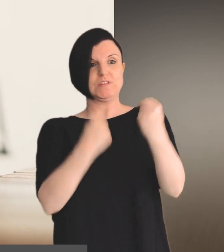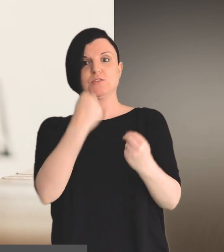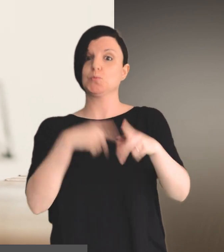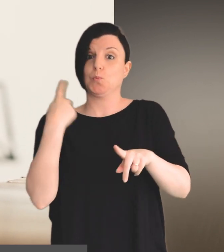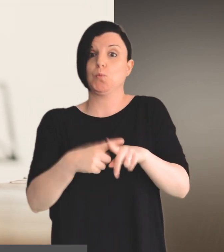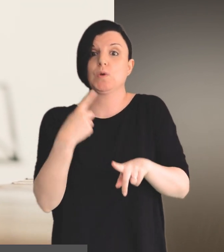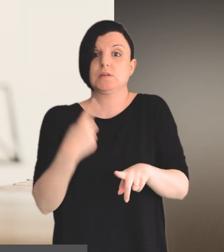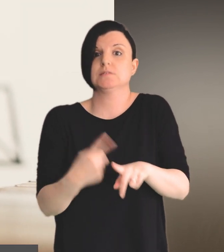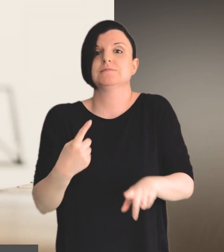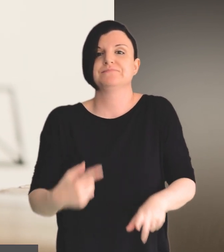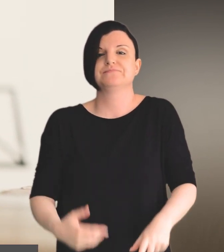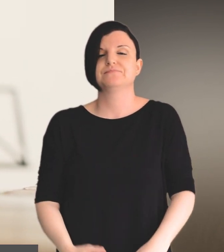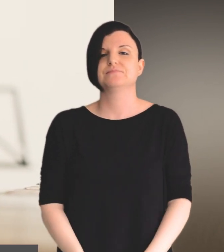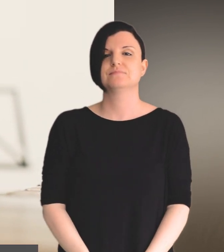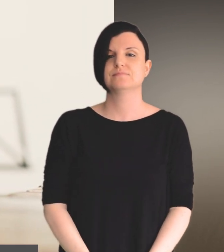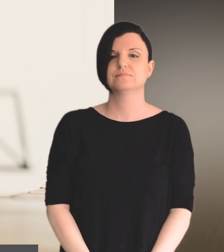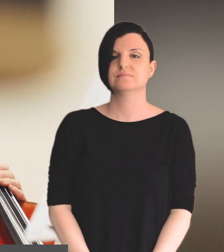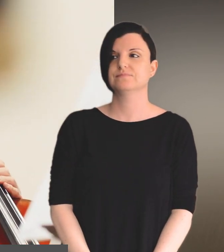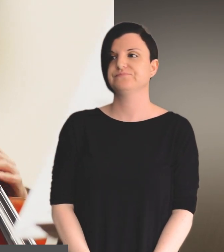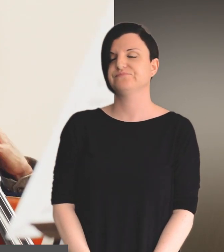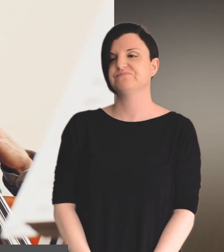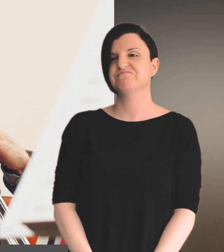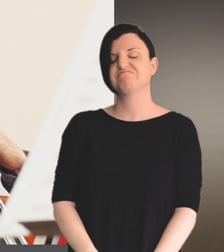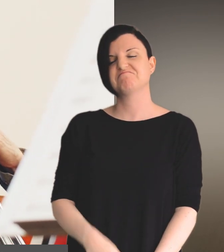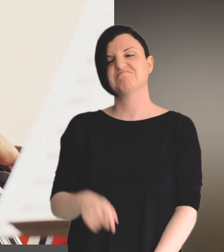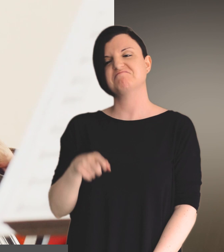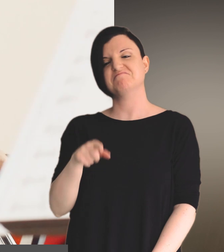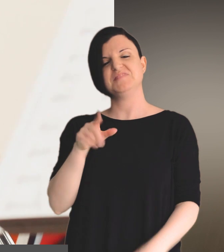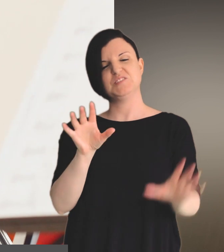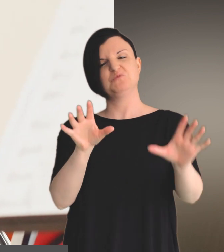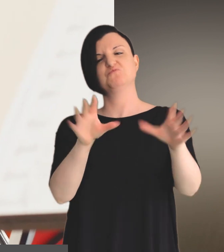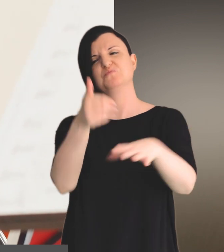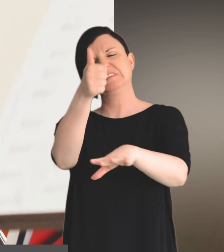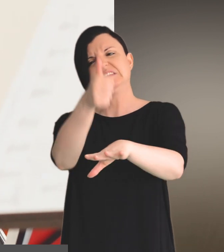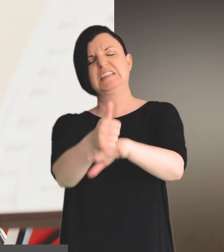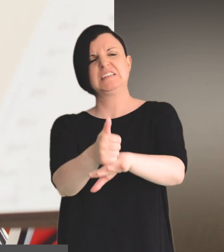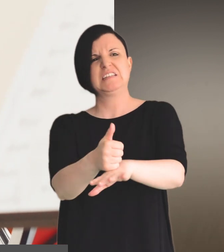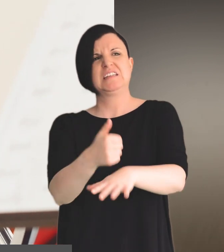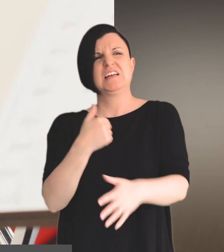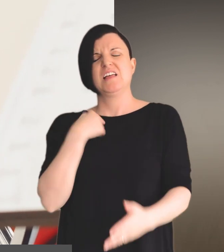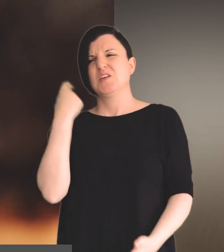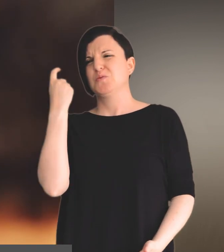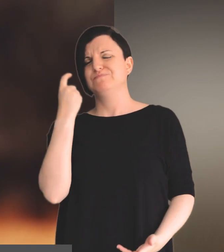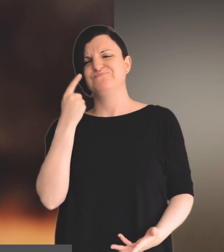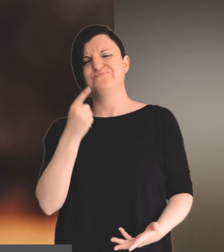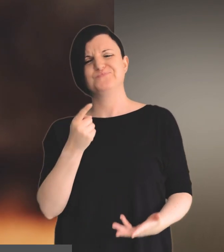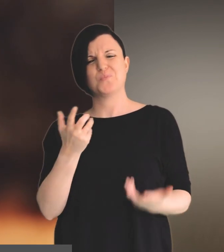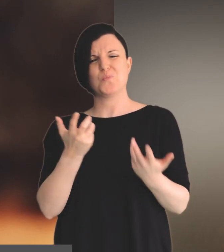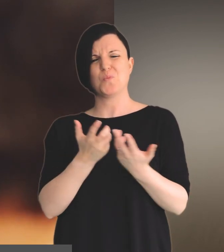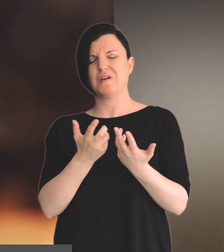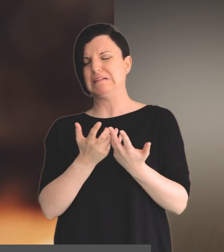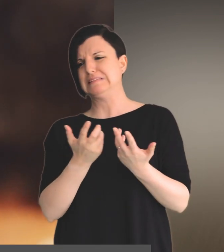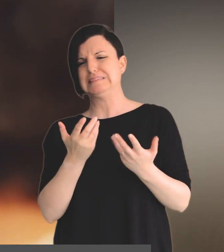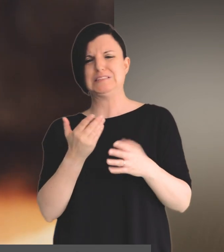like I didn't want to pass out on it. I wanted to audition right away. When we started this group, I thought, well, how on earth is this going to